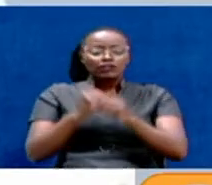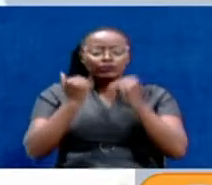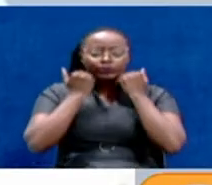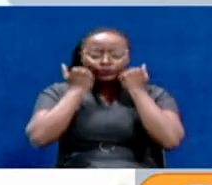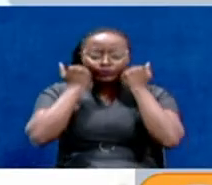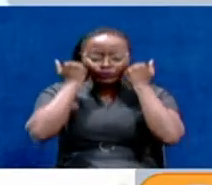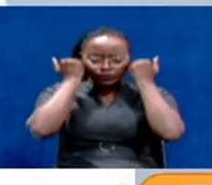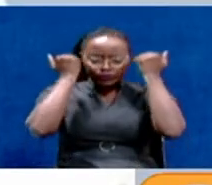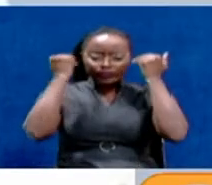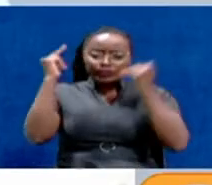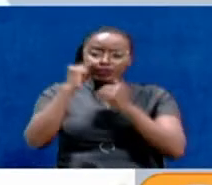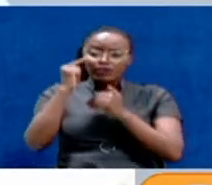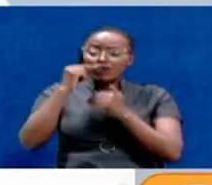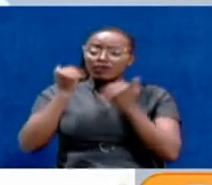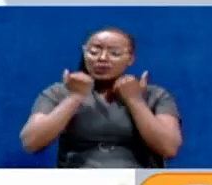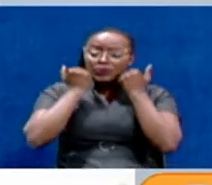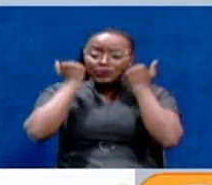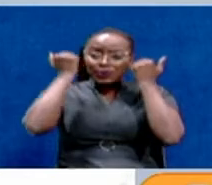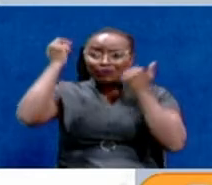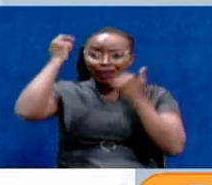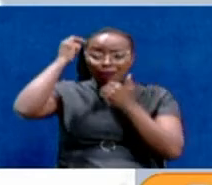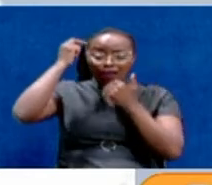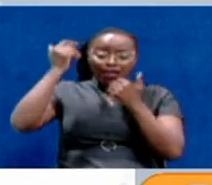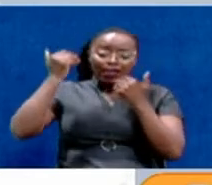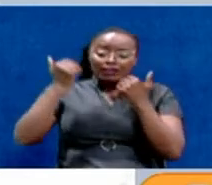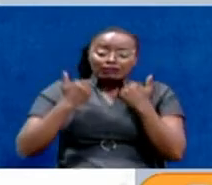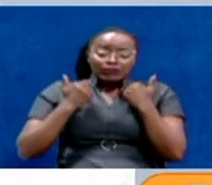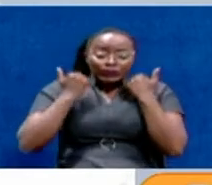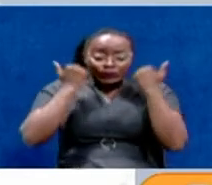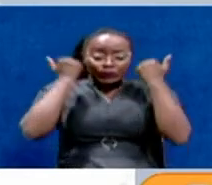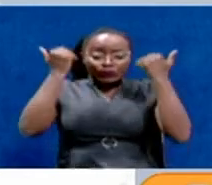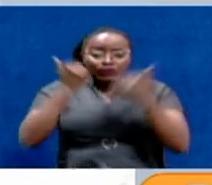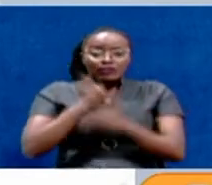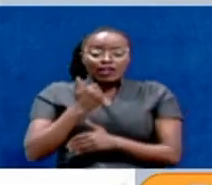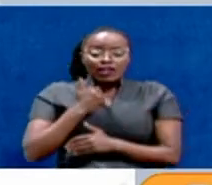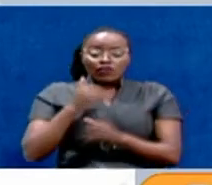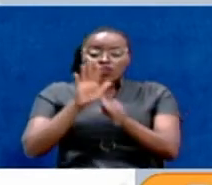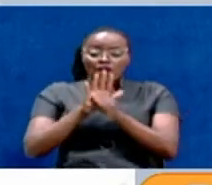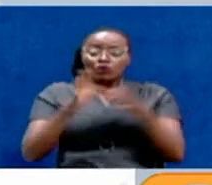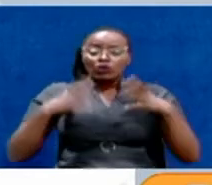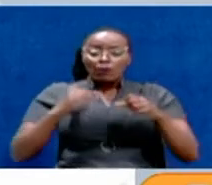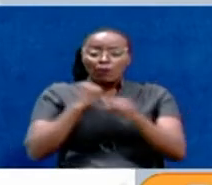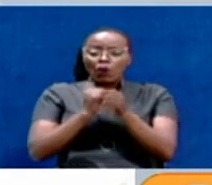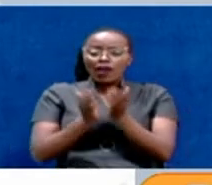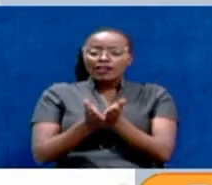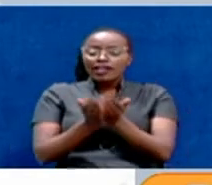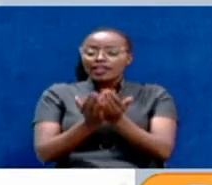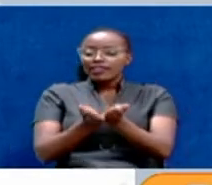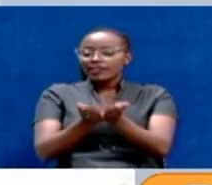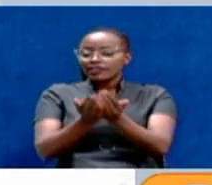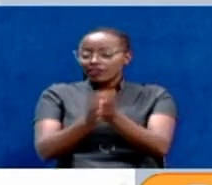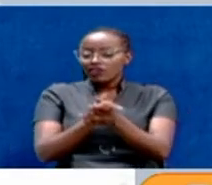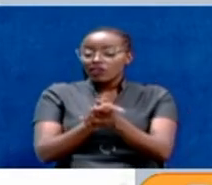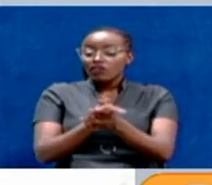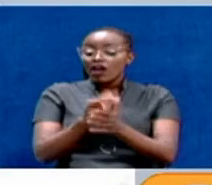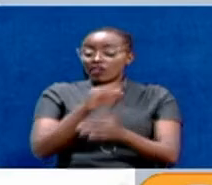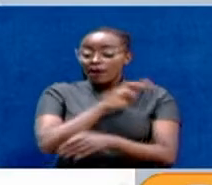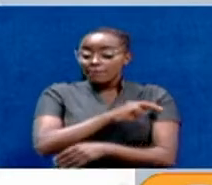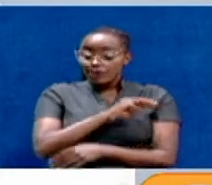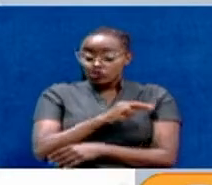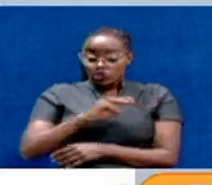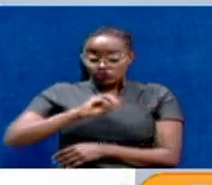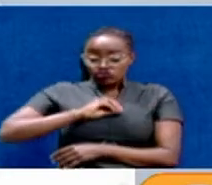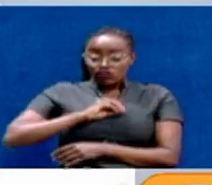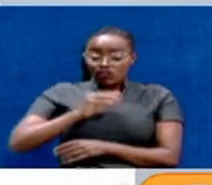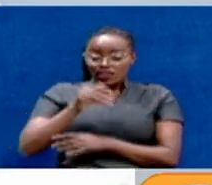stress, mental health problem in many of the in most of the seafarers. And so as a mission to seafarers, that